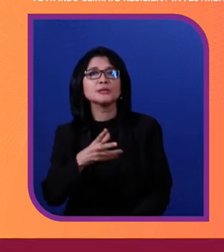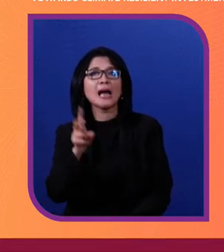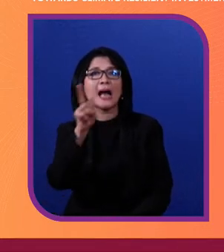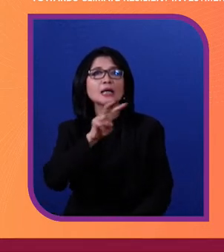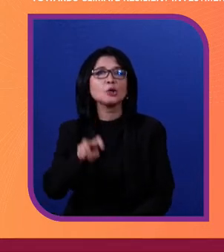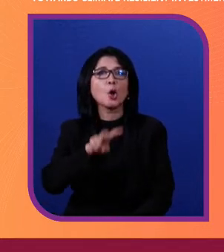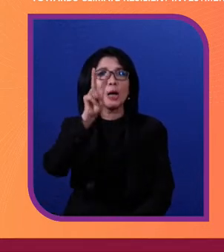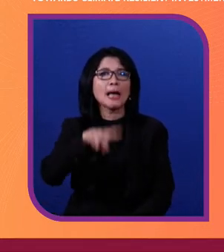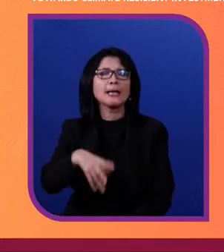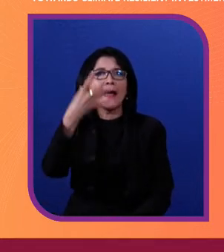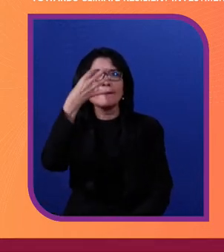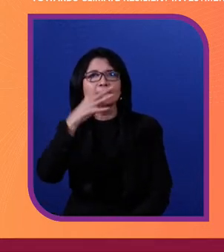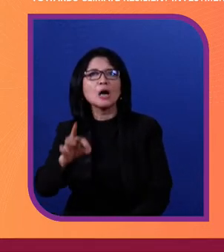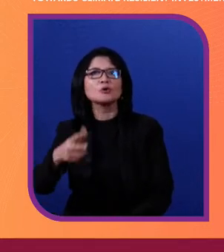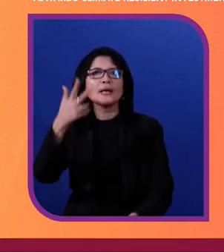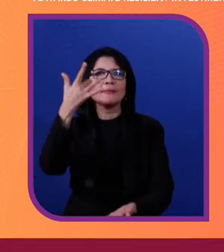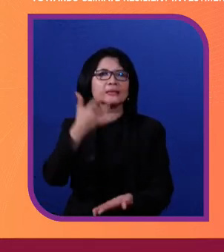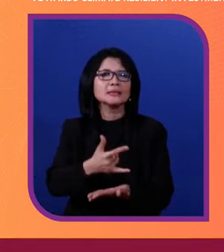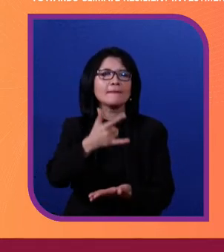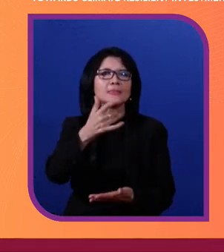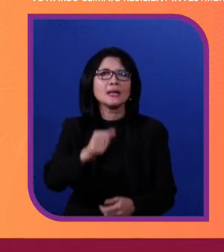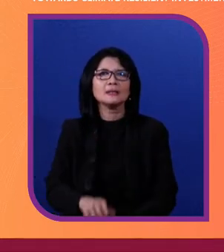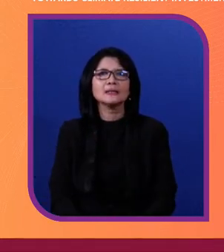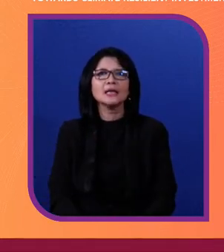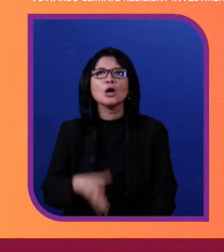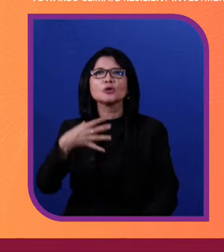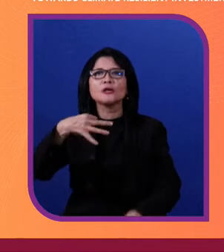Indonesia wedding financing of